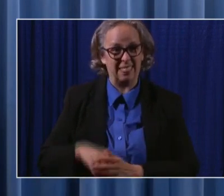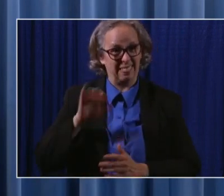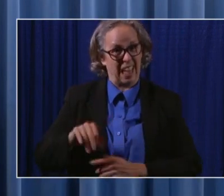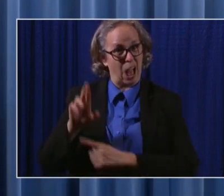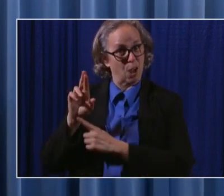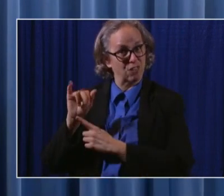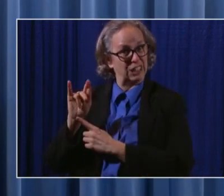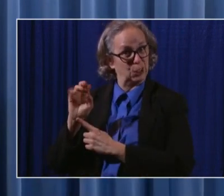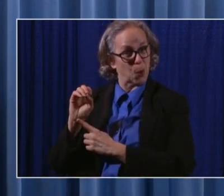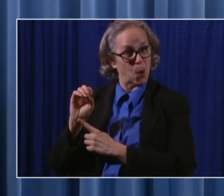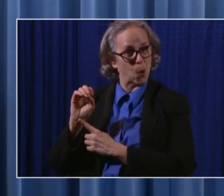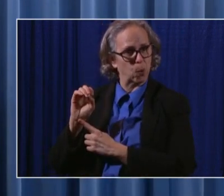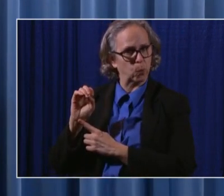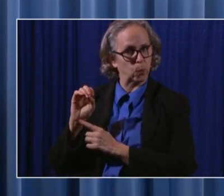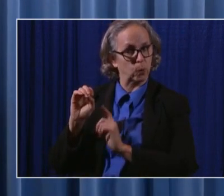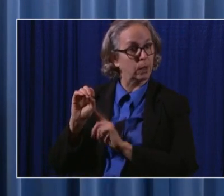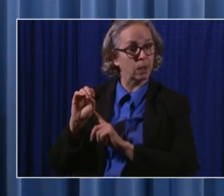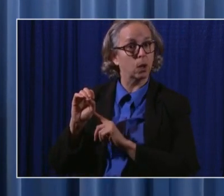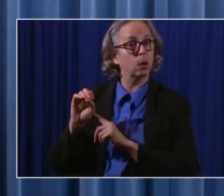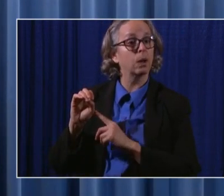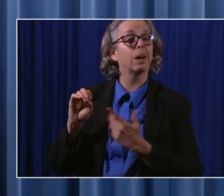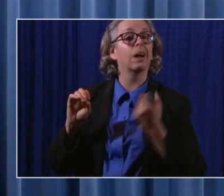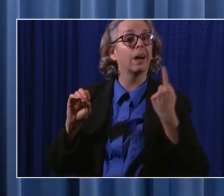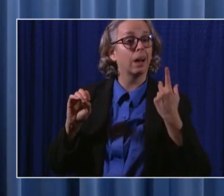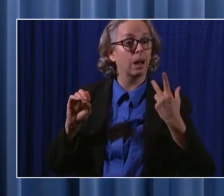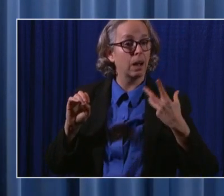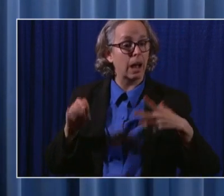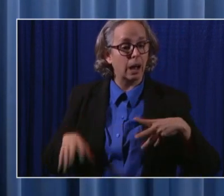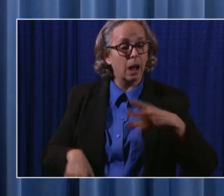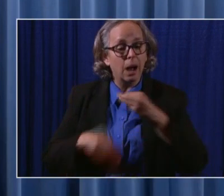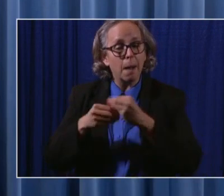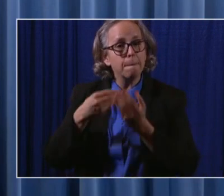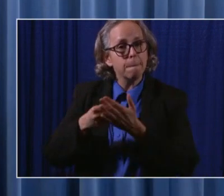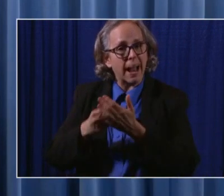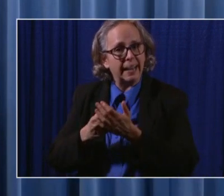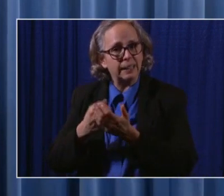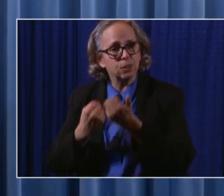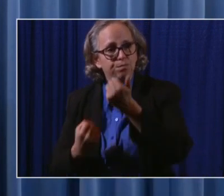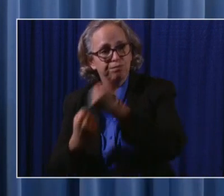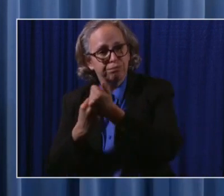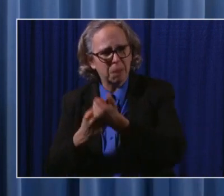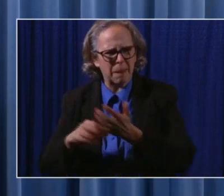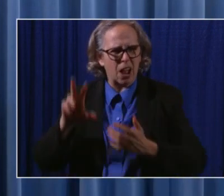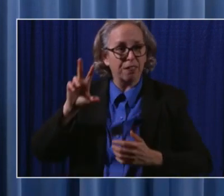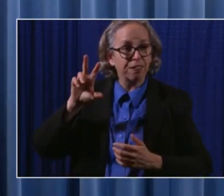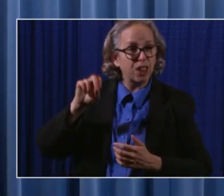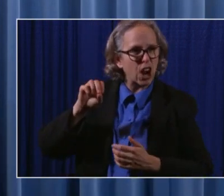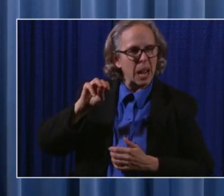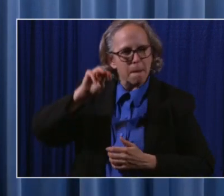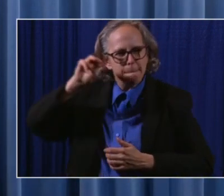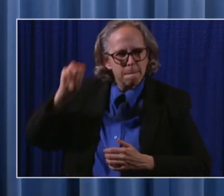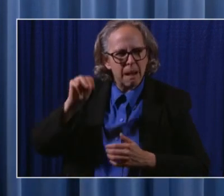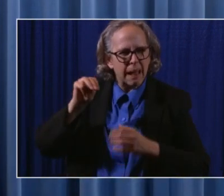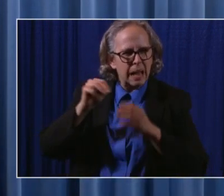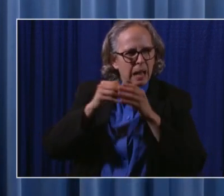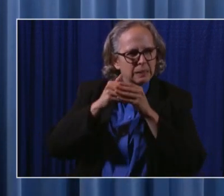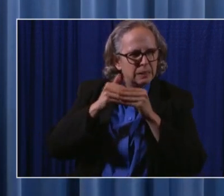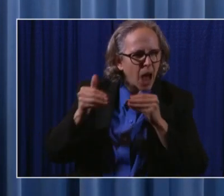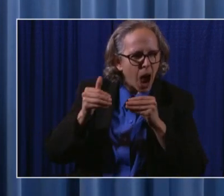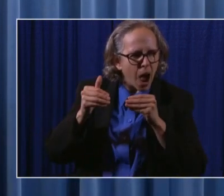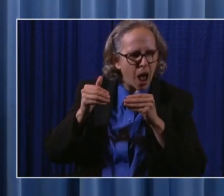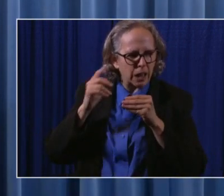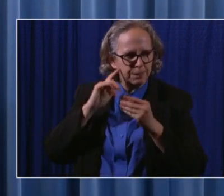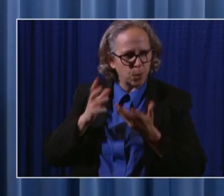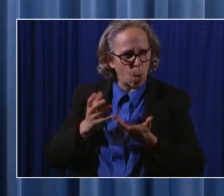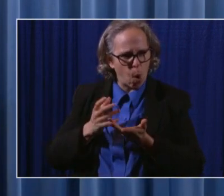subsidized to the tune of, I think, about $30 million a month, child care providers, both those in the private